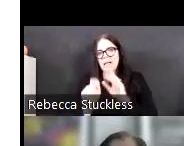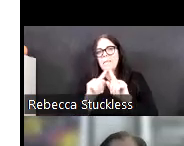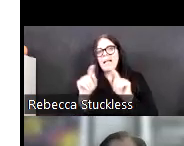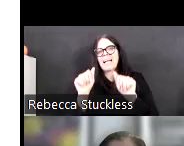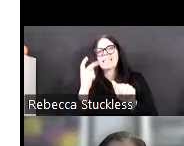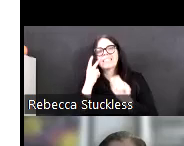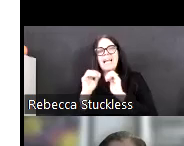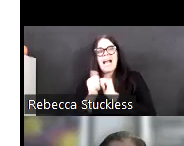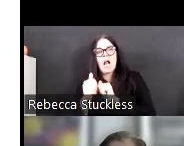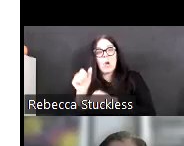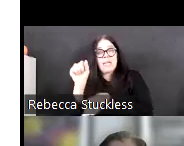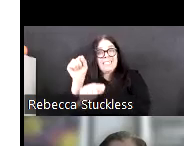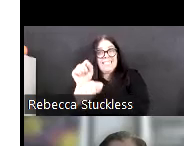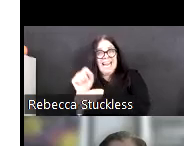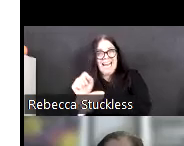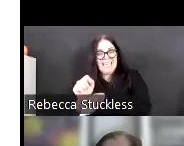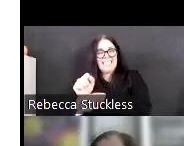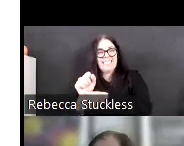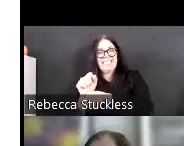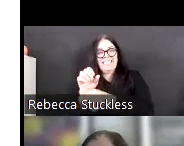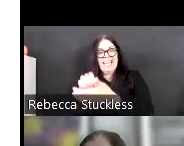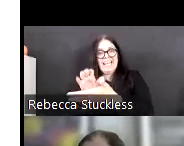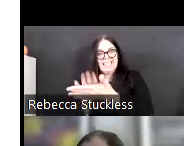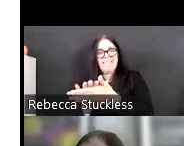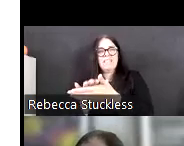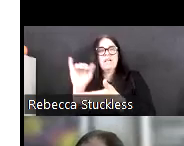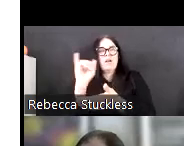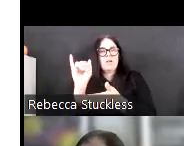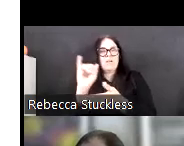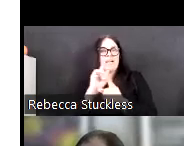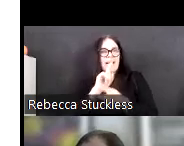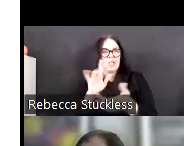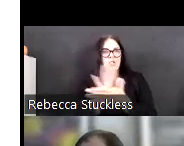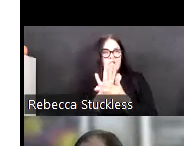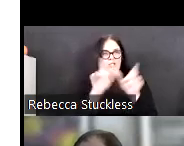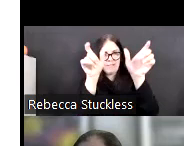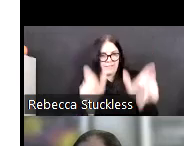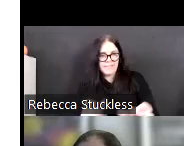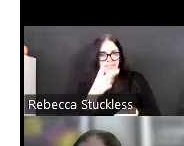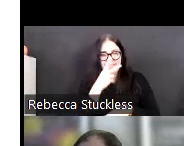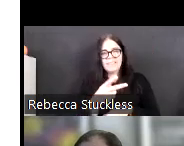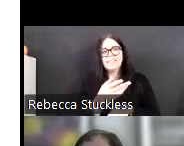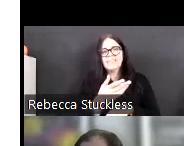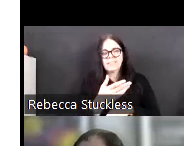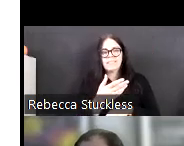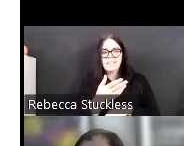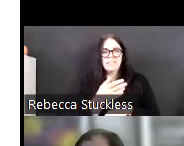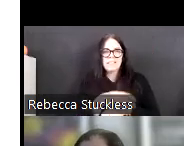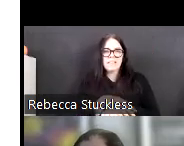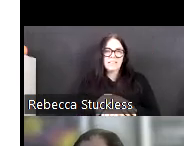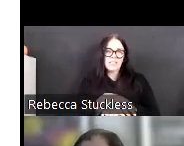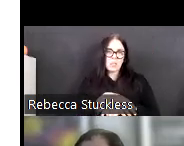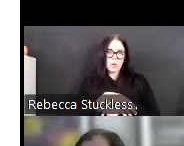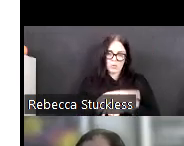how the tasks are identified there, as well as the answer sheet. So predominantly, we're still